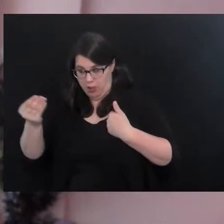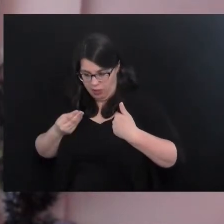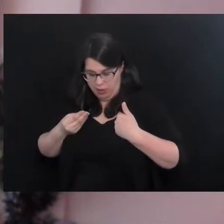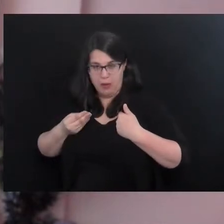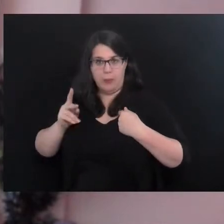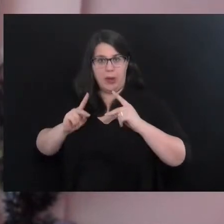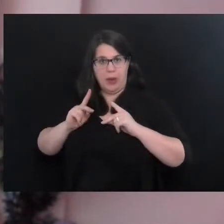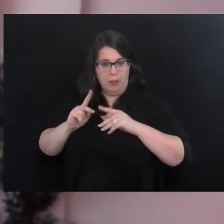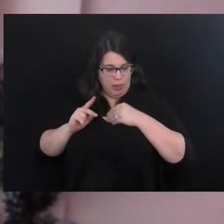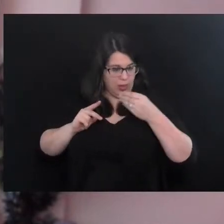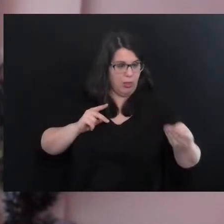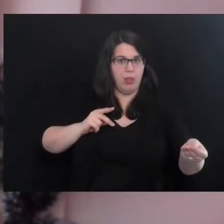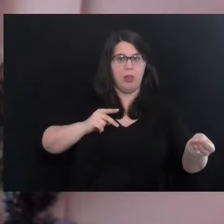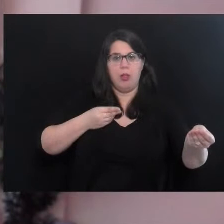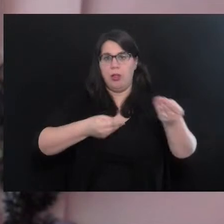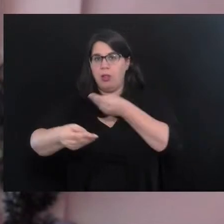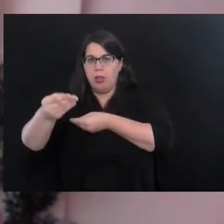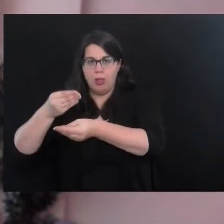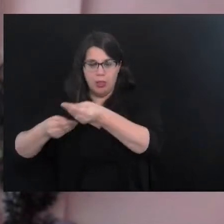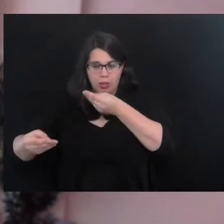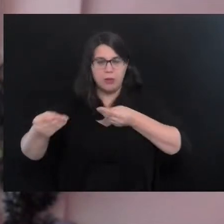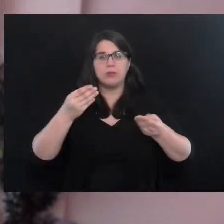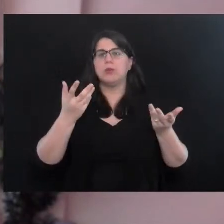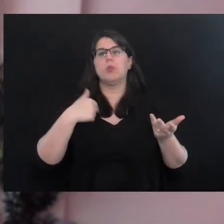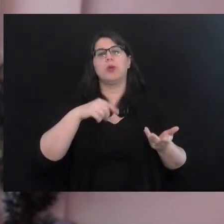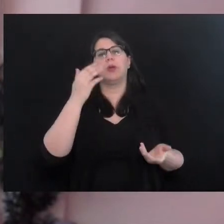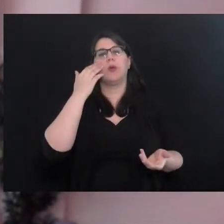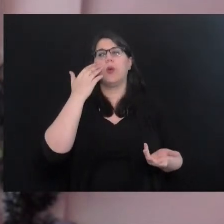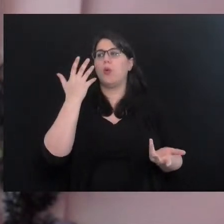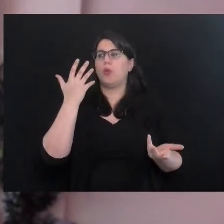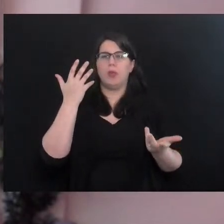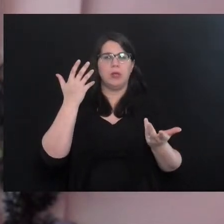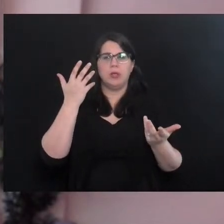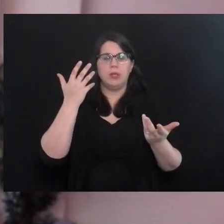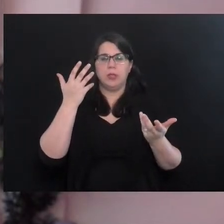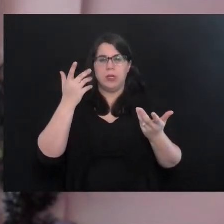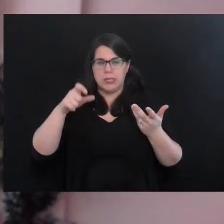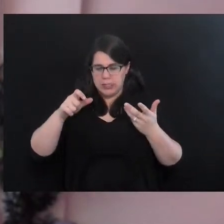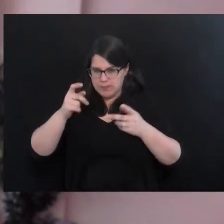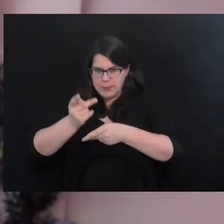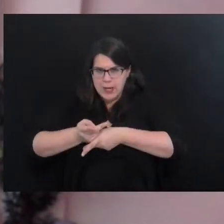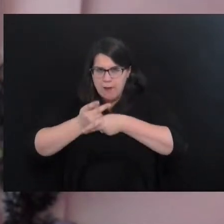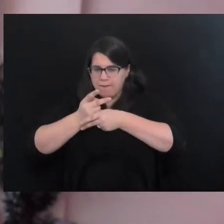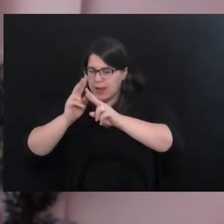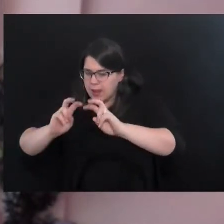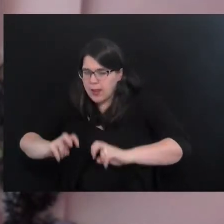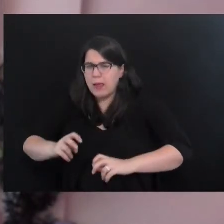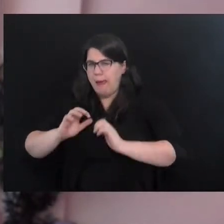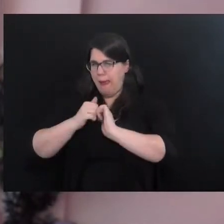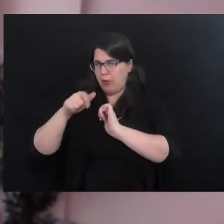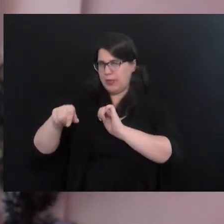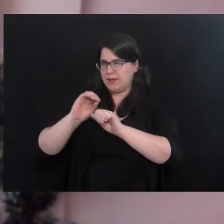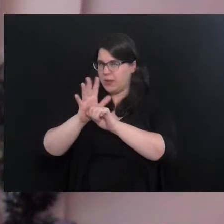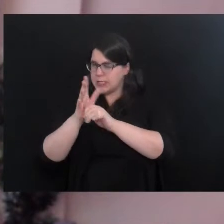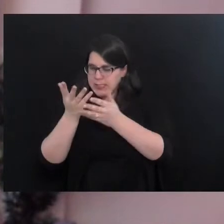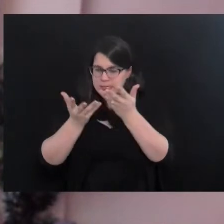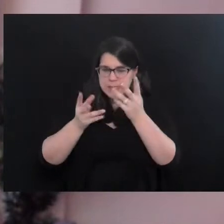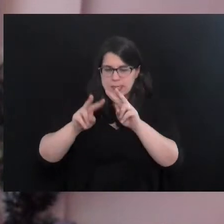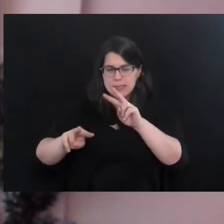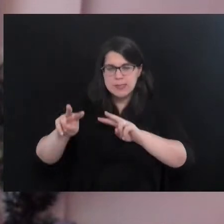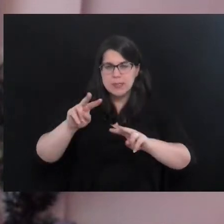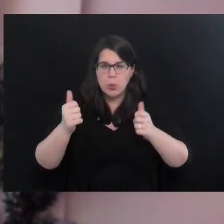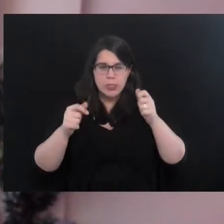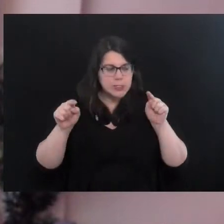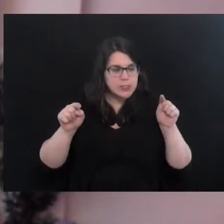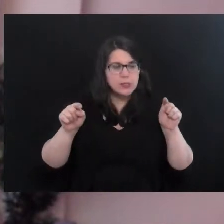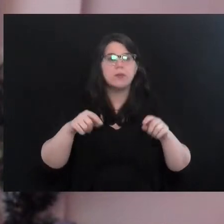COVID virus is not done in trying to become more fit. And because of that, it really, as the governor has said many times and